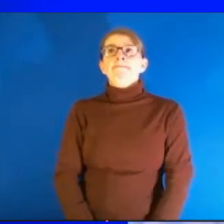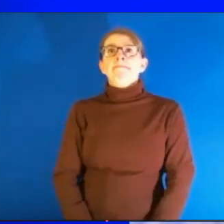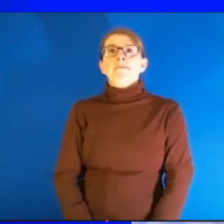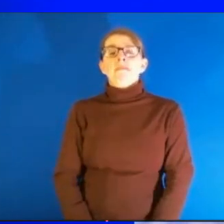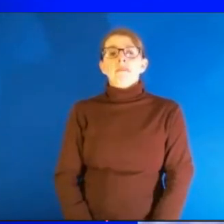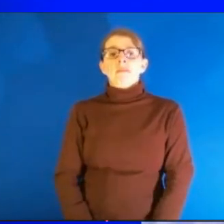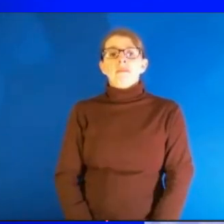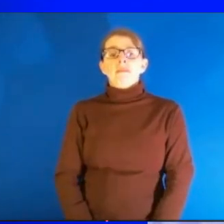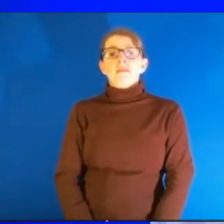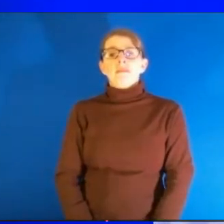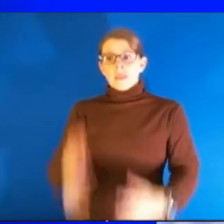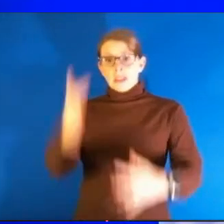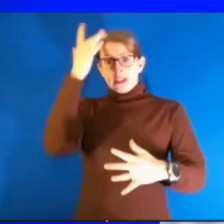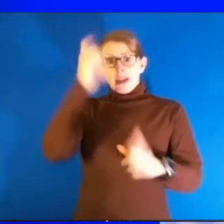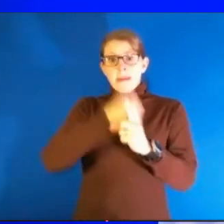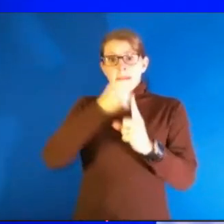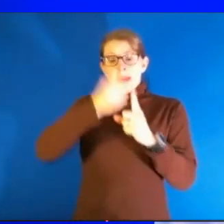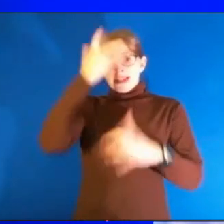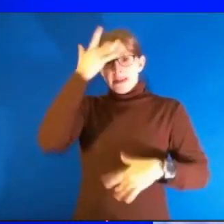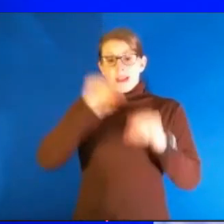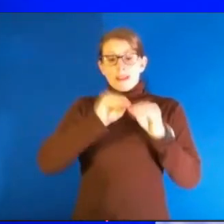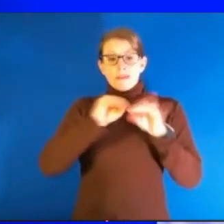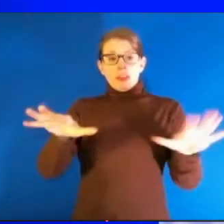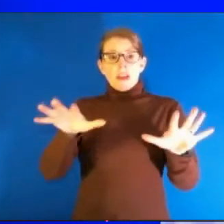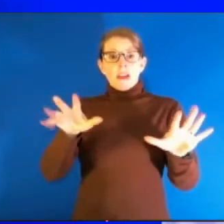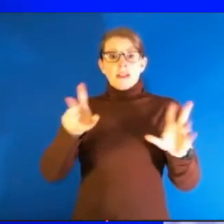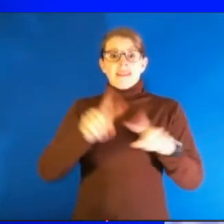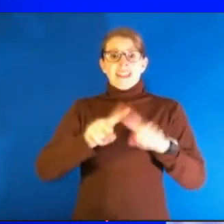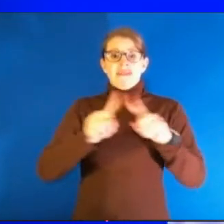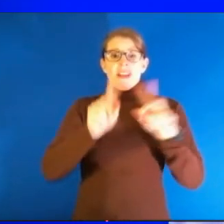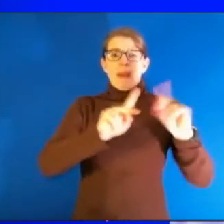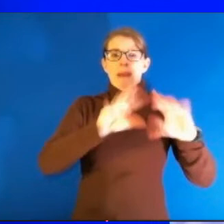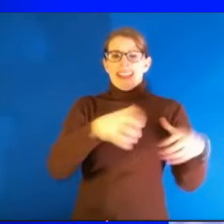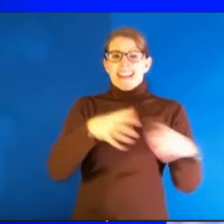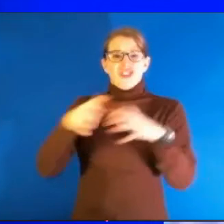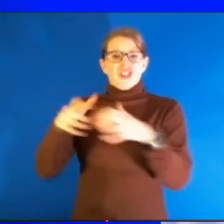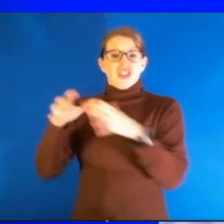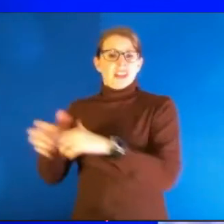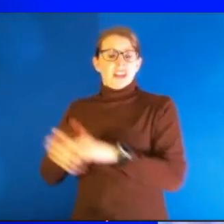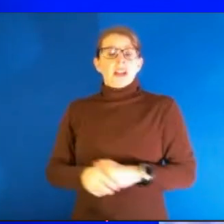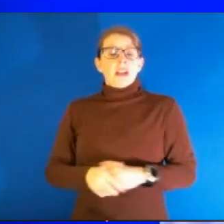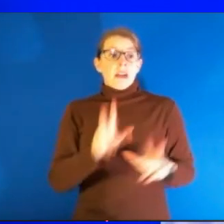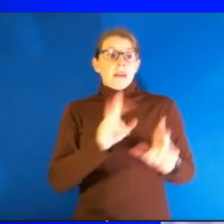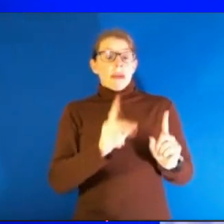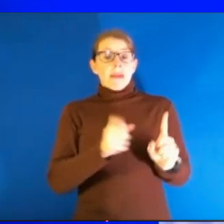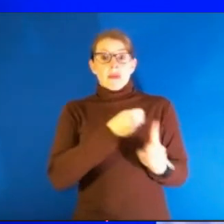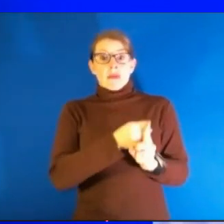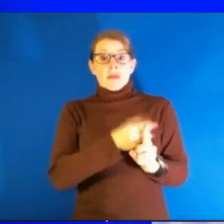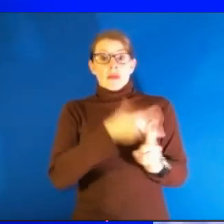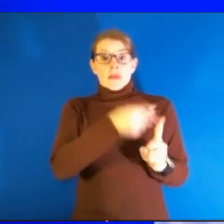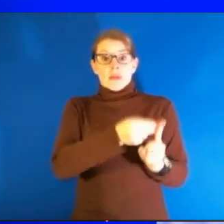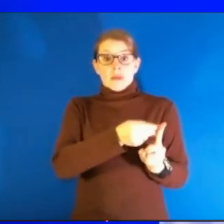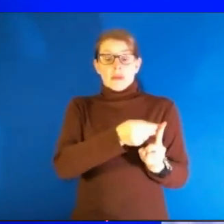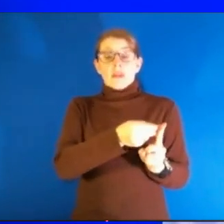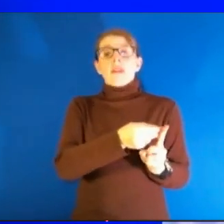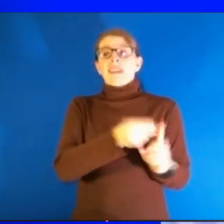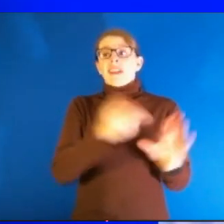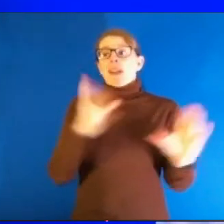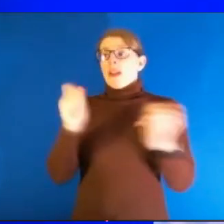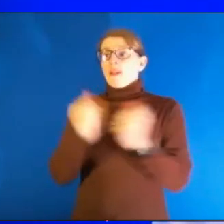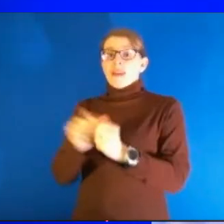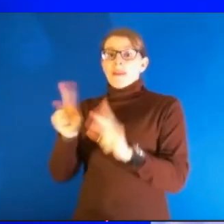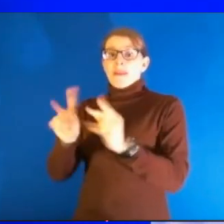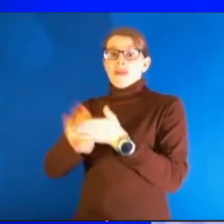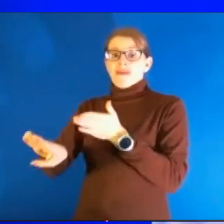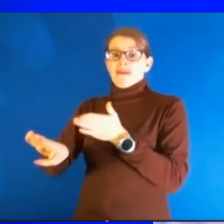pandemic of multiple populations, most notably those populations that are vaccinated and boosted versus those that are not. We